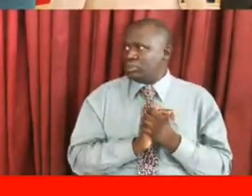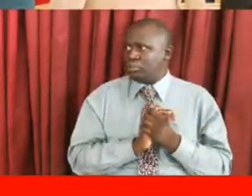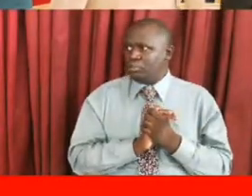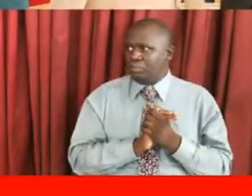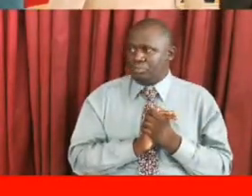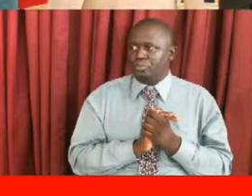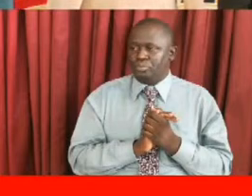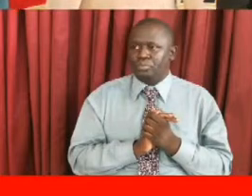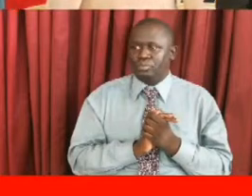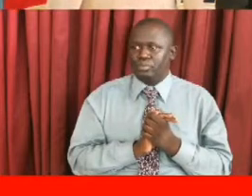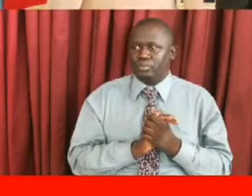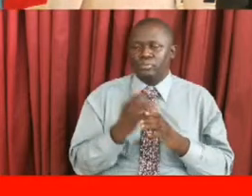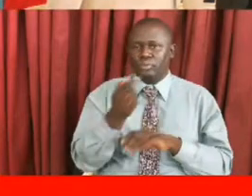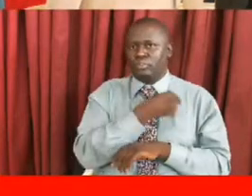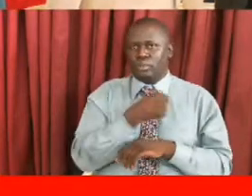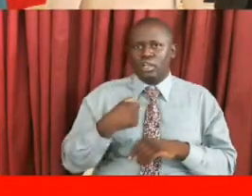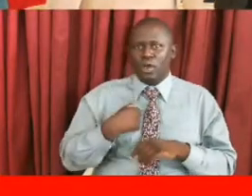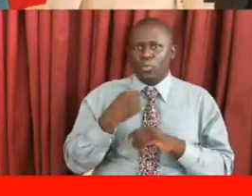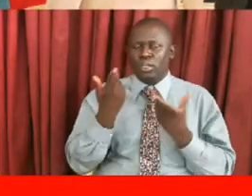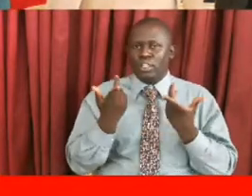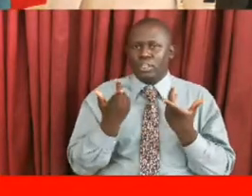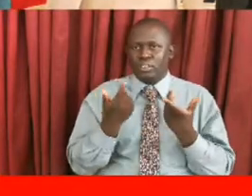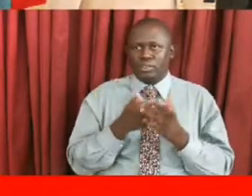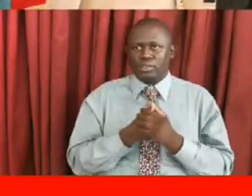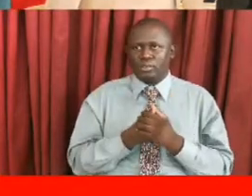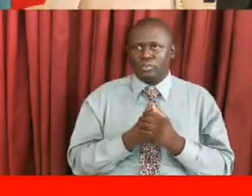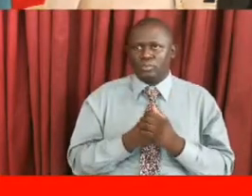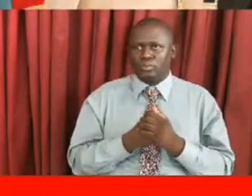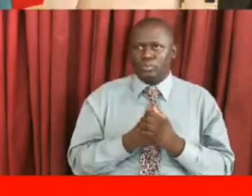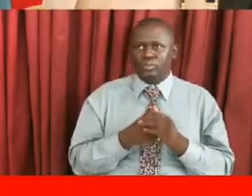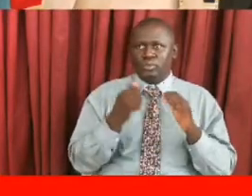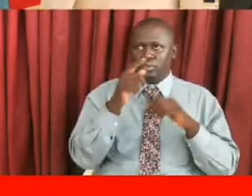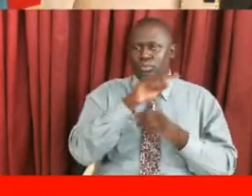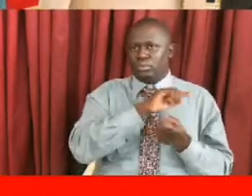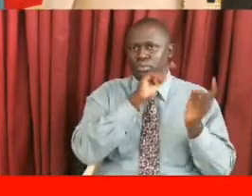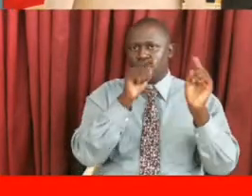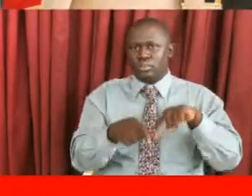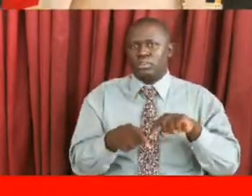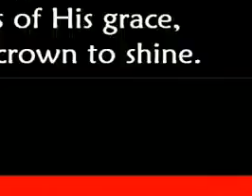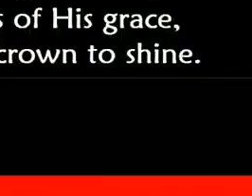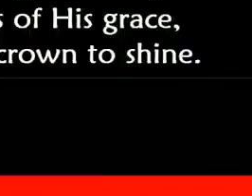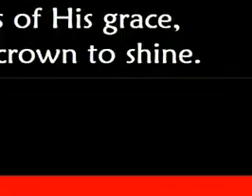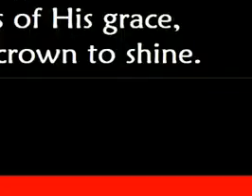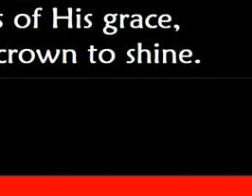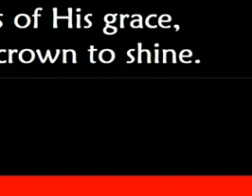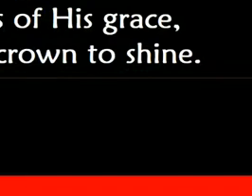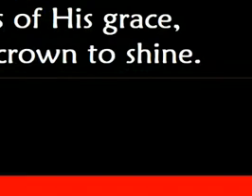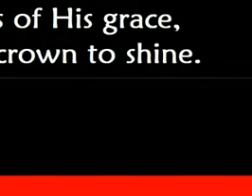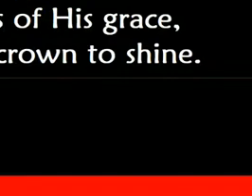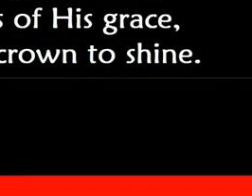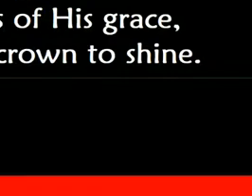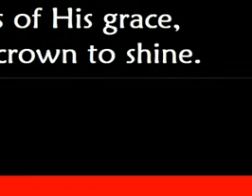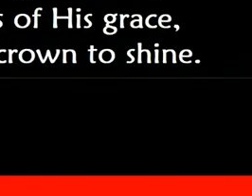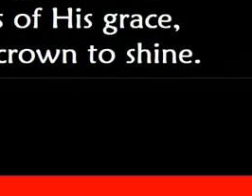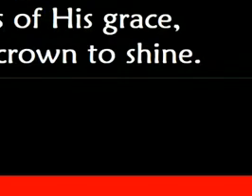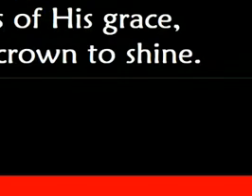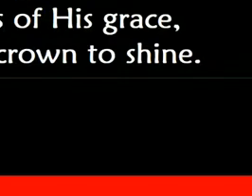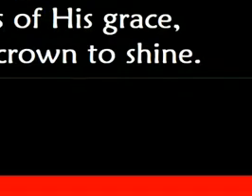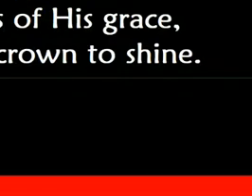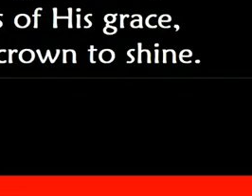Hallelujah as we invite the pastor they come from the East and West they come from the East